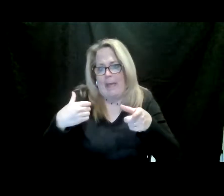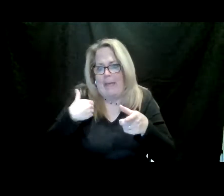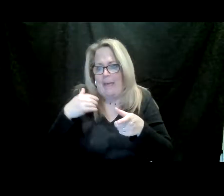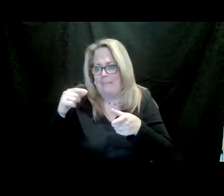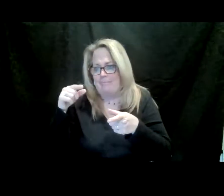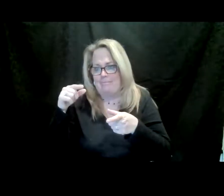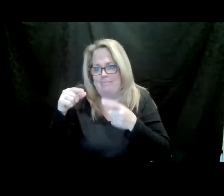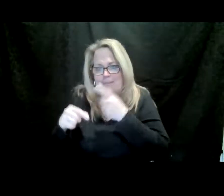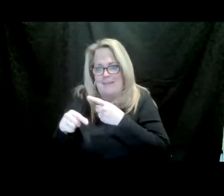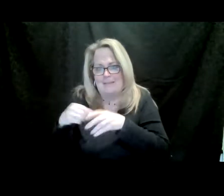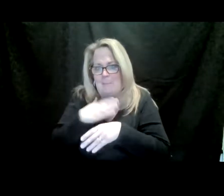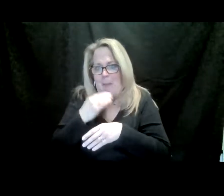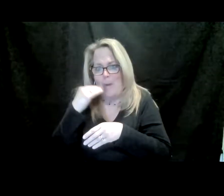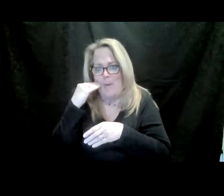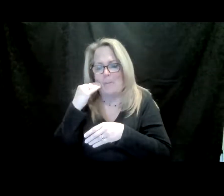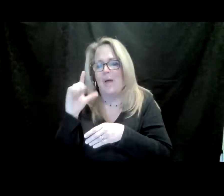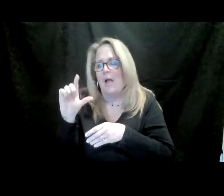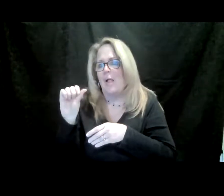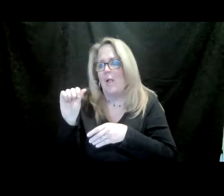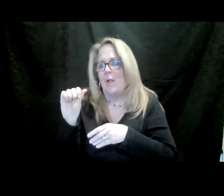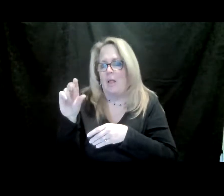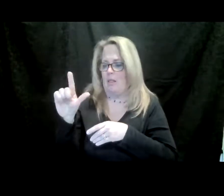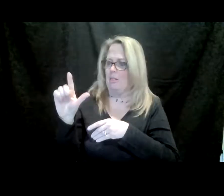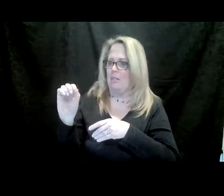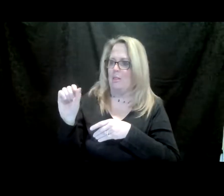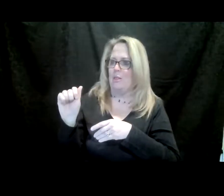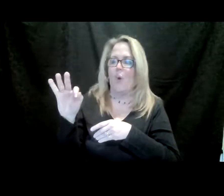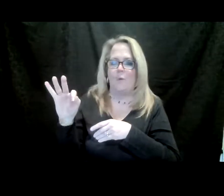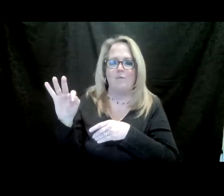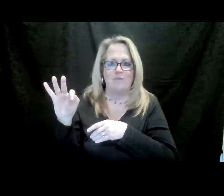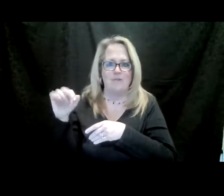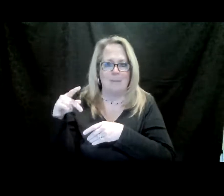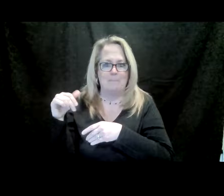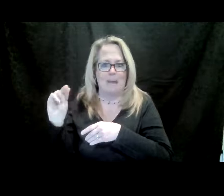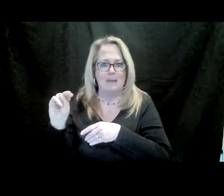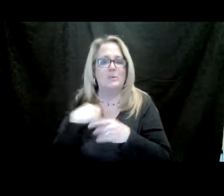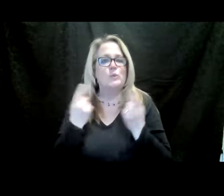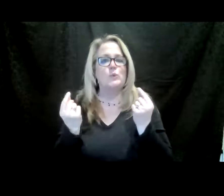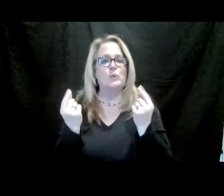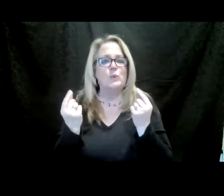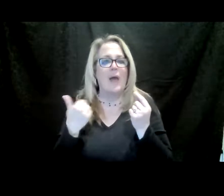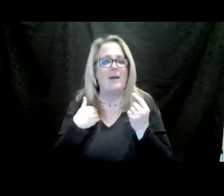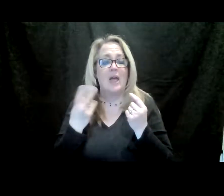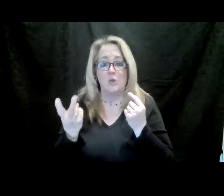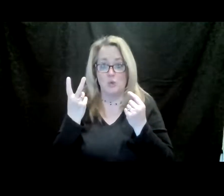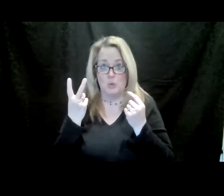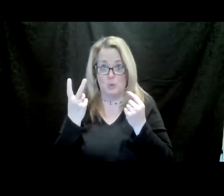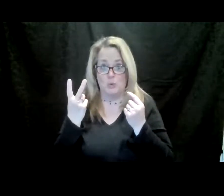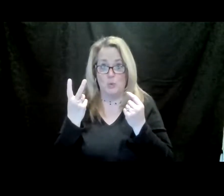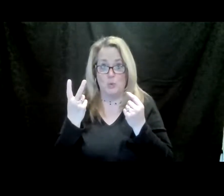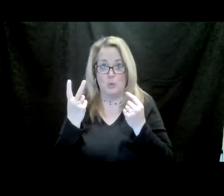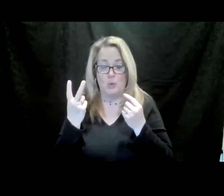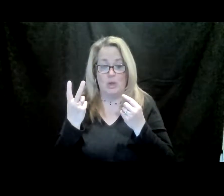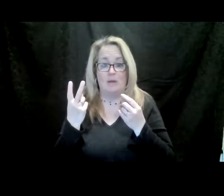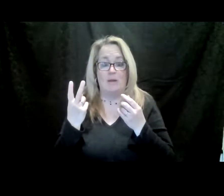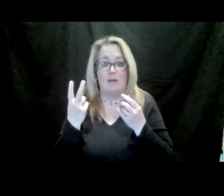were these loaf pans. And what I've done here is taken two loaf pans,